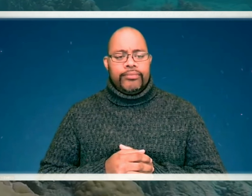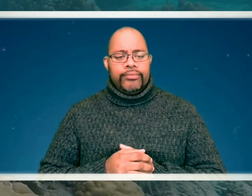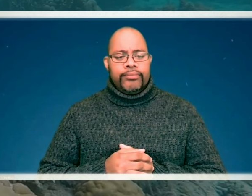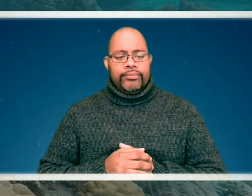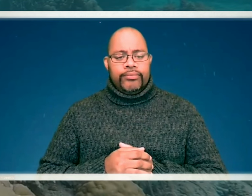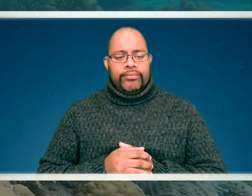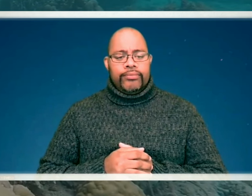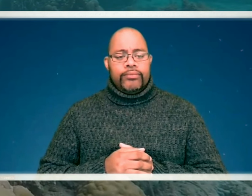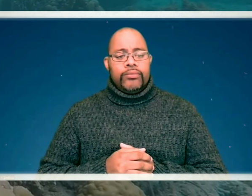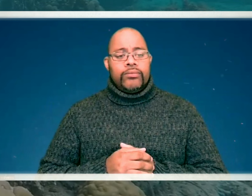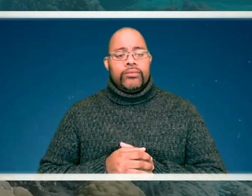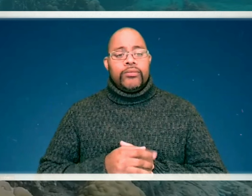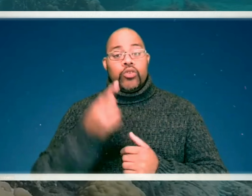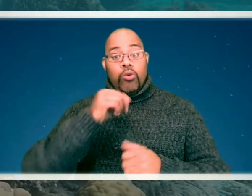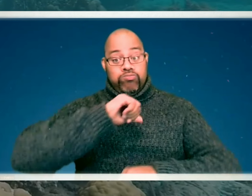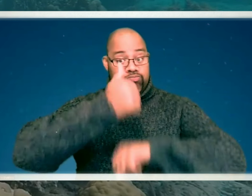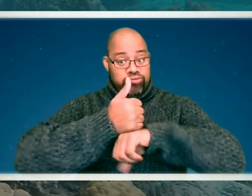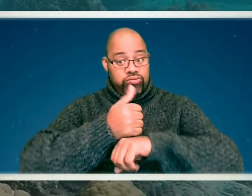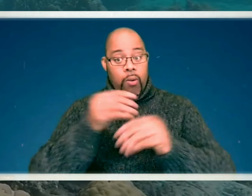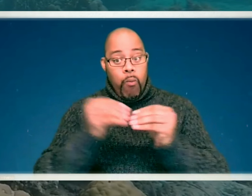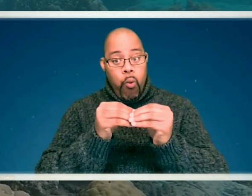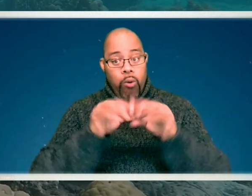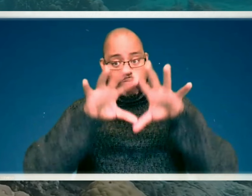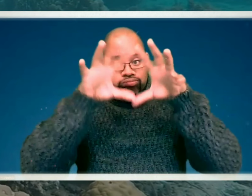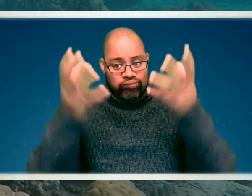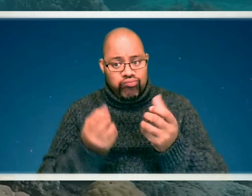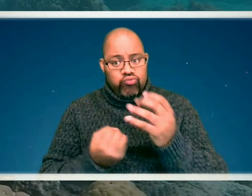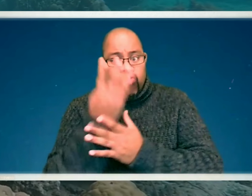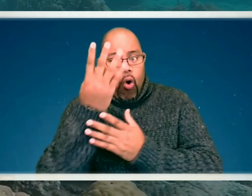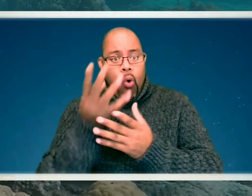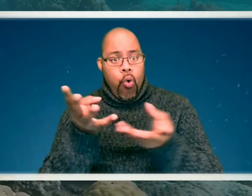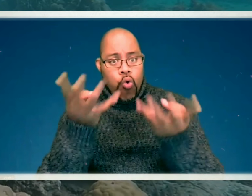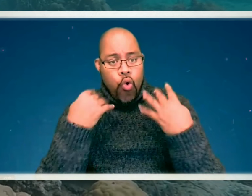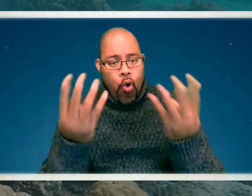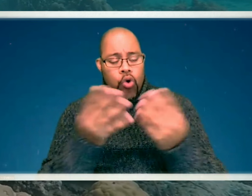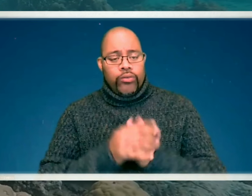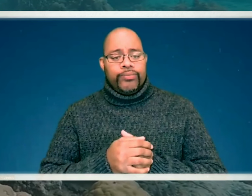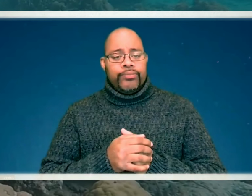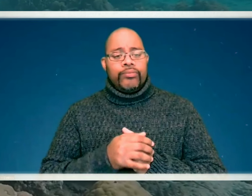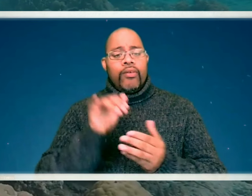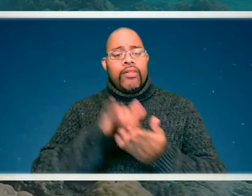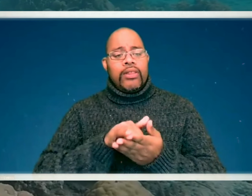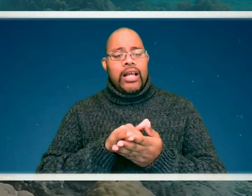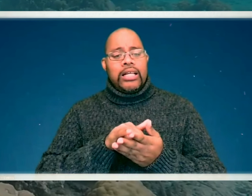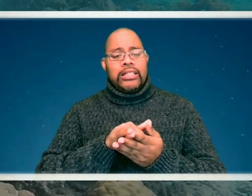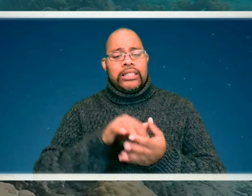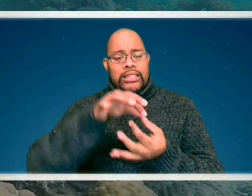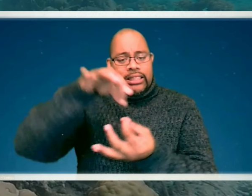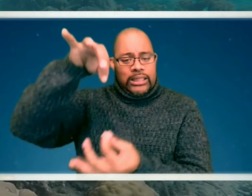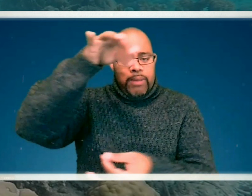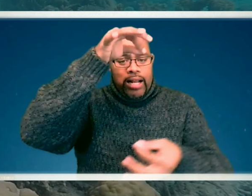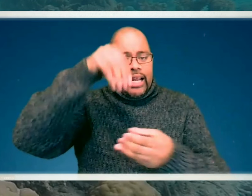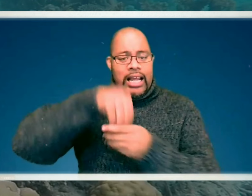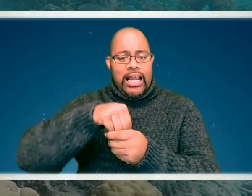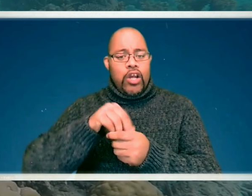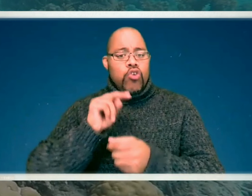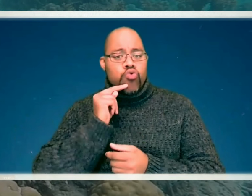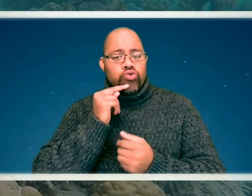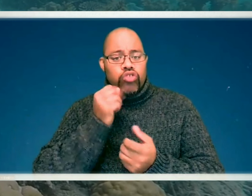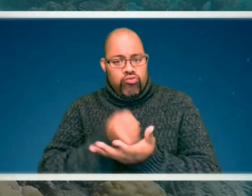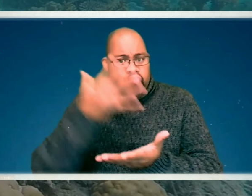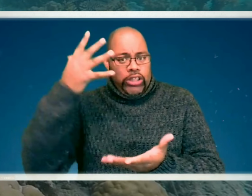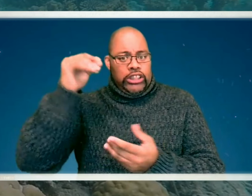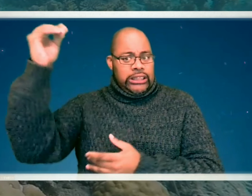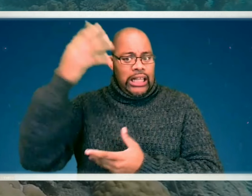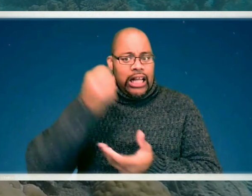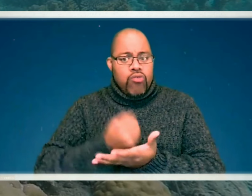So repopulating reefs. So the coral trees stay suspended in the nutrient sunlight-rich water column long enough